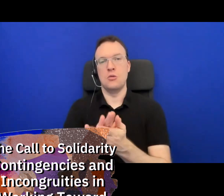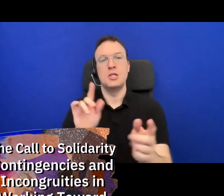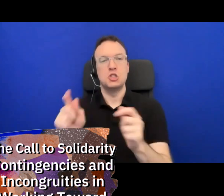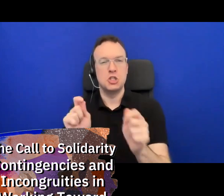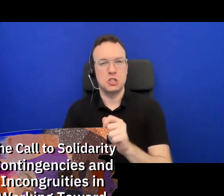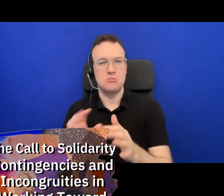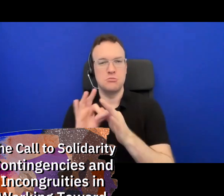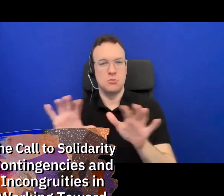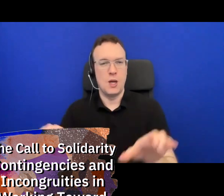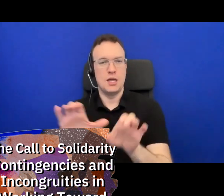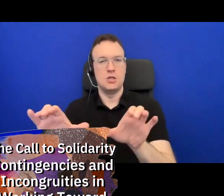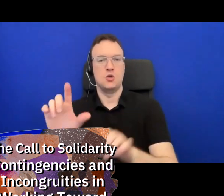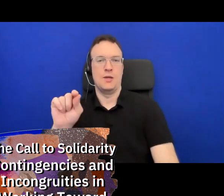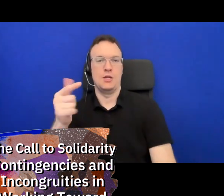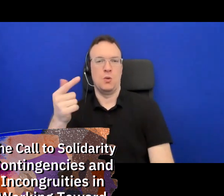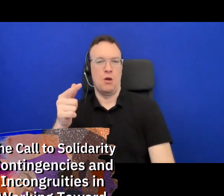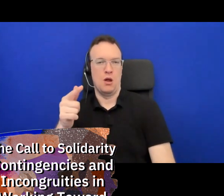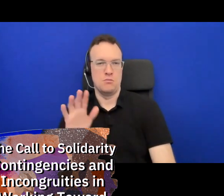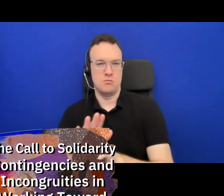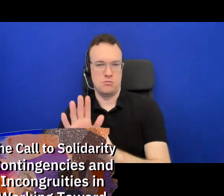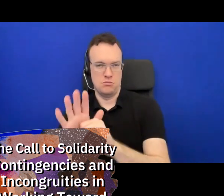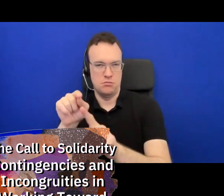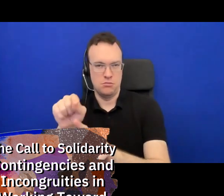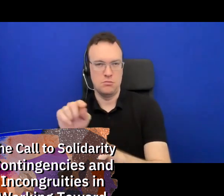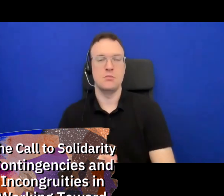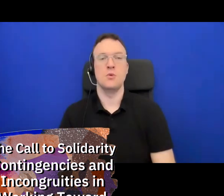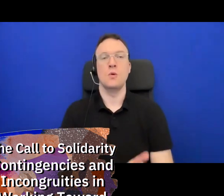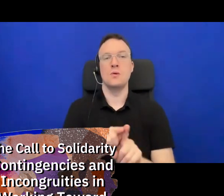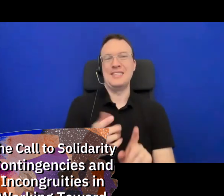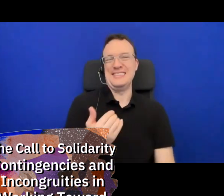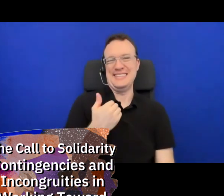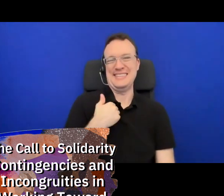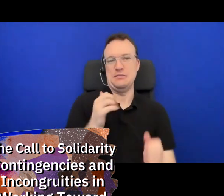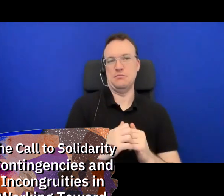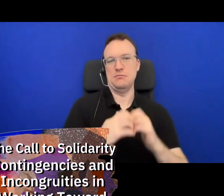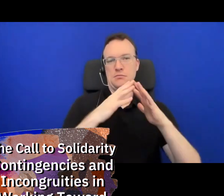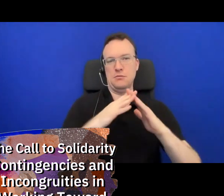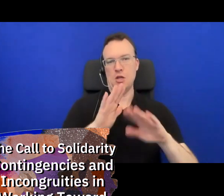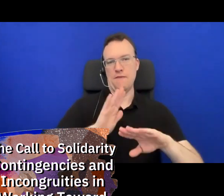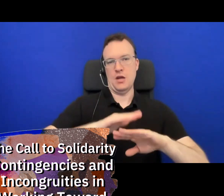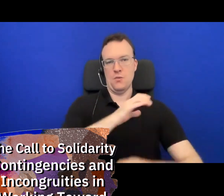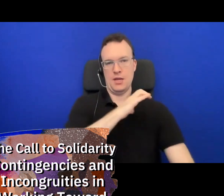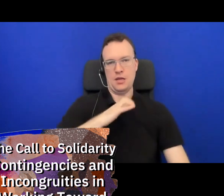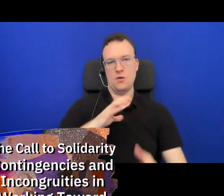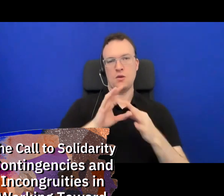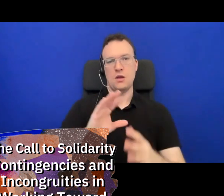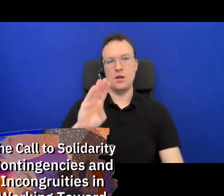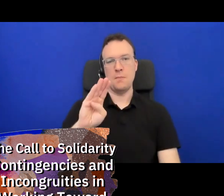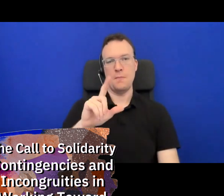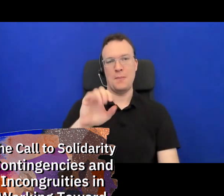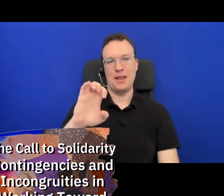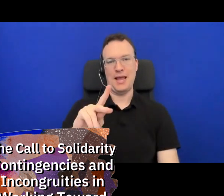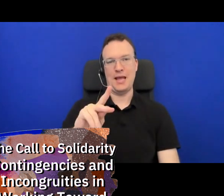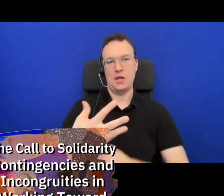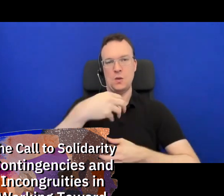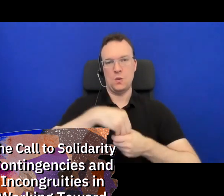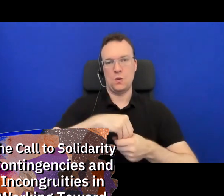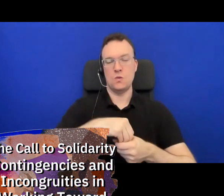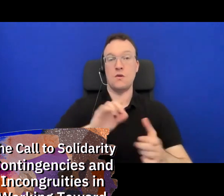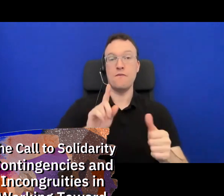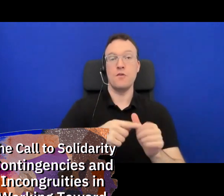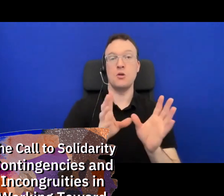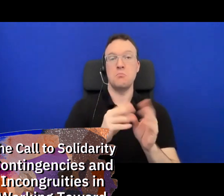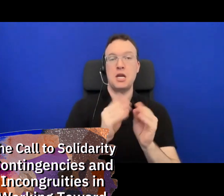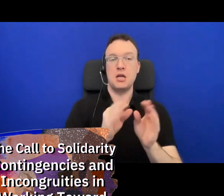2021. We also recently established the Advisory Council on Black Inclusion, which had its inaugural